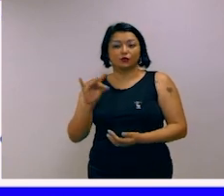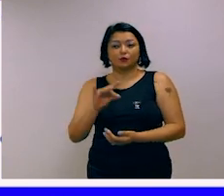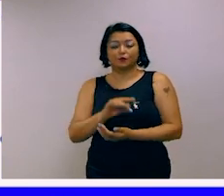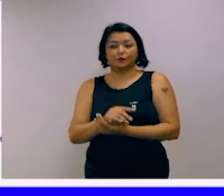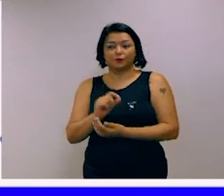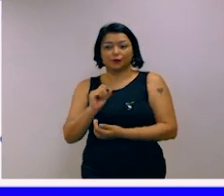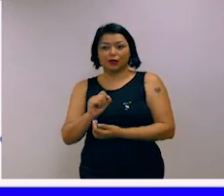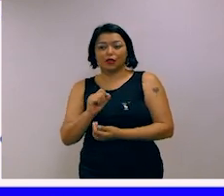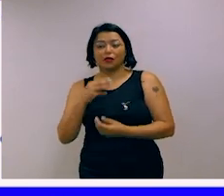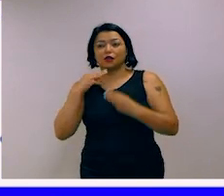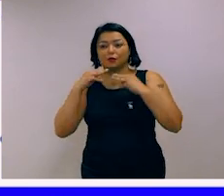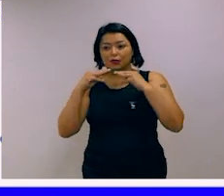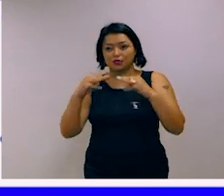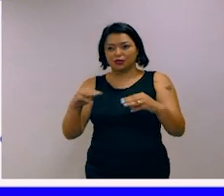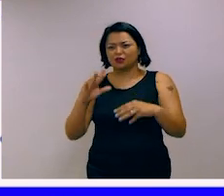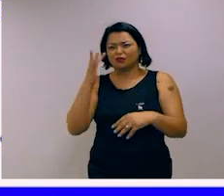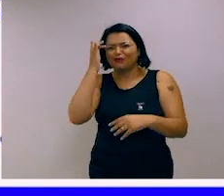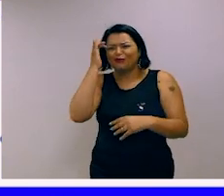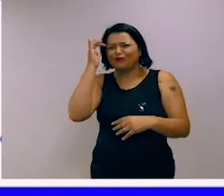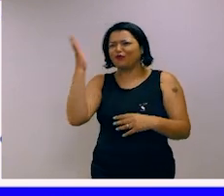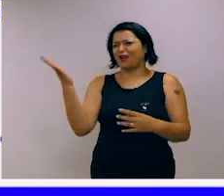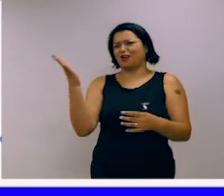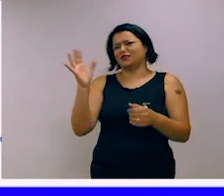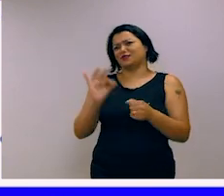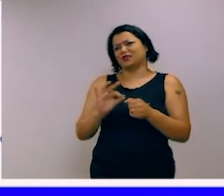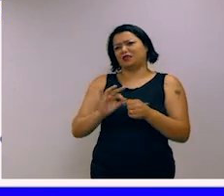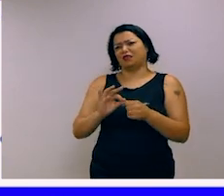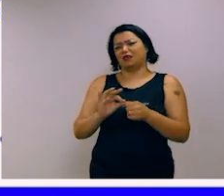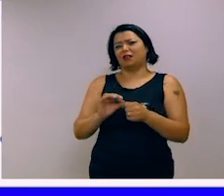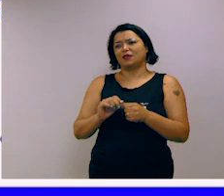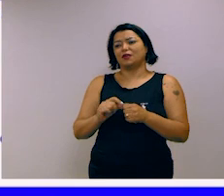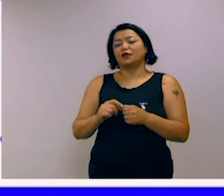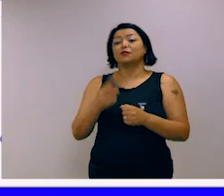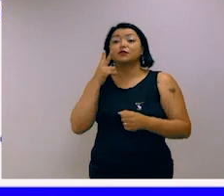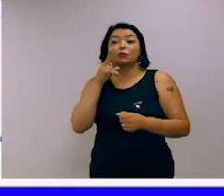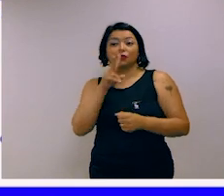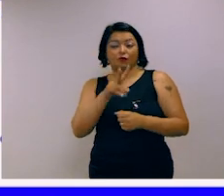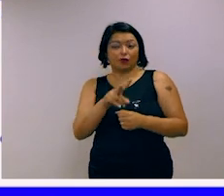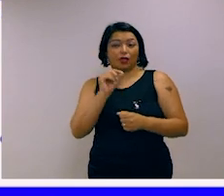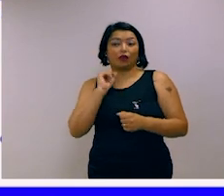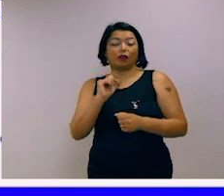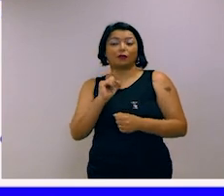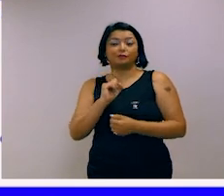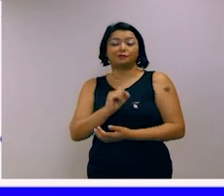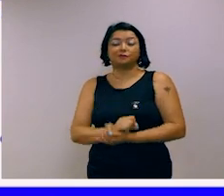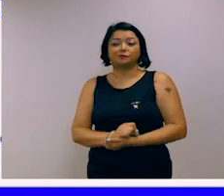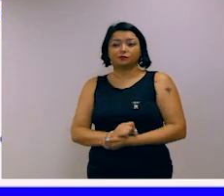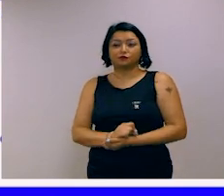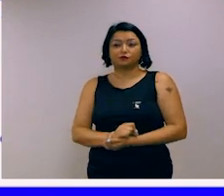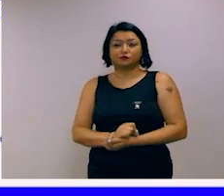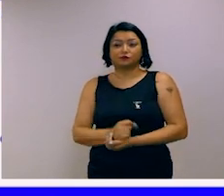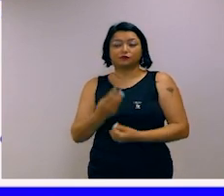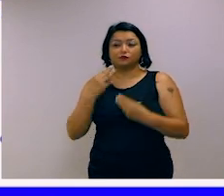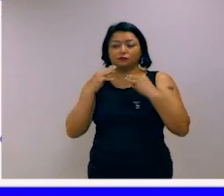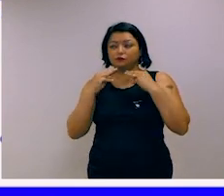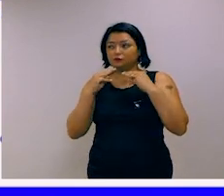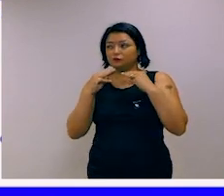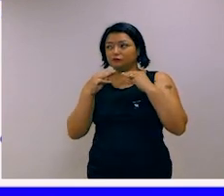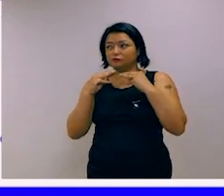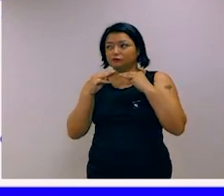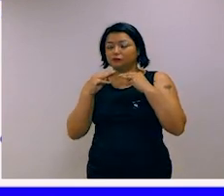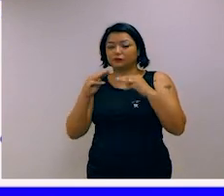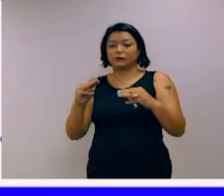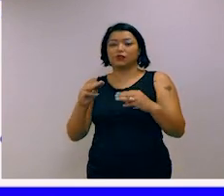You can see that our winner, the emotional guilt message, managed to decrease the no-show rate